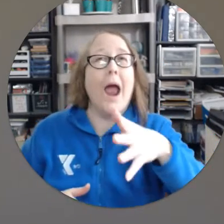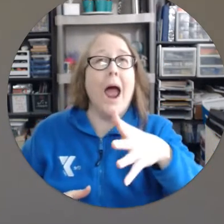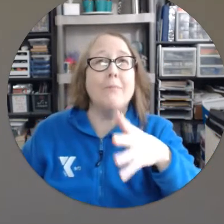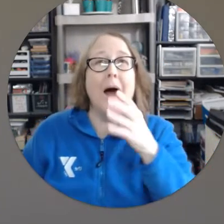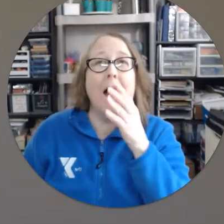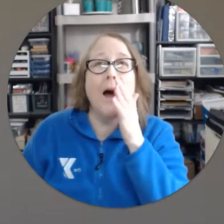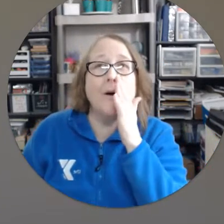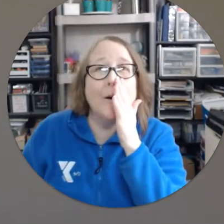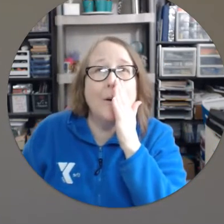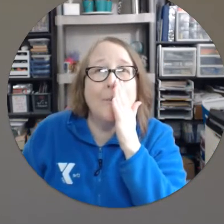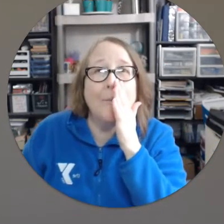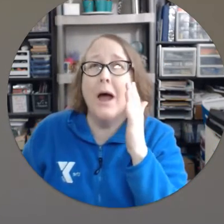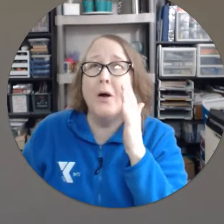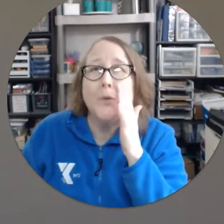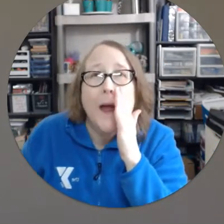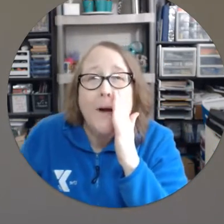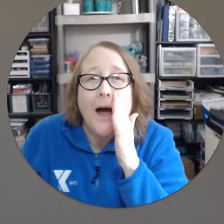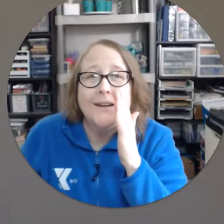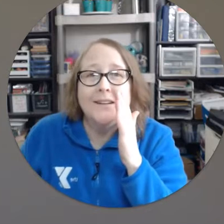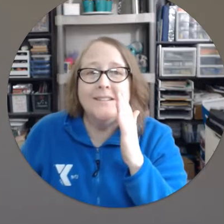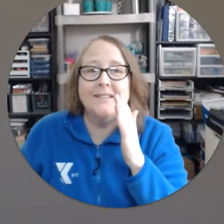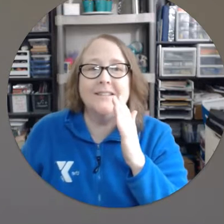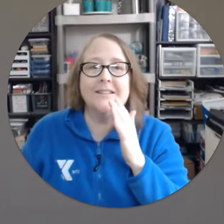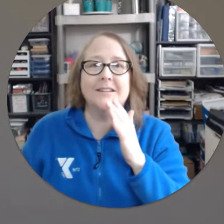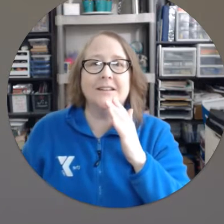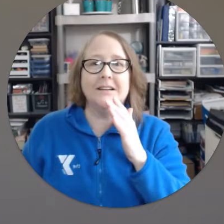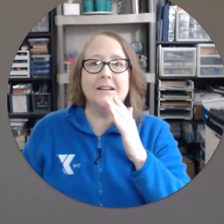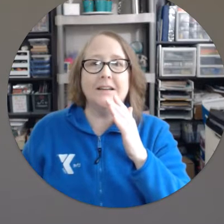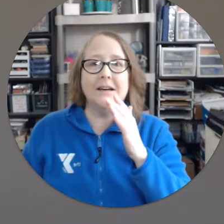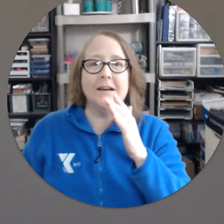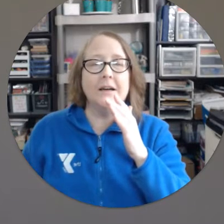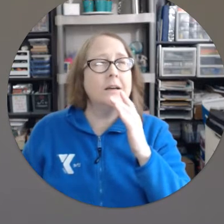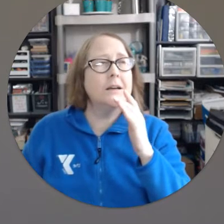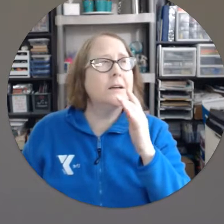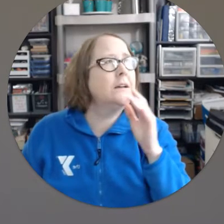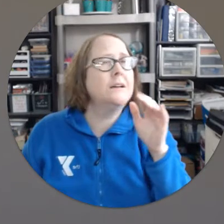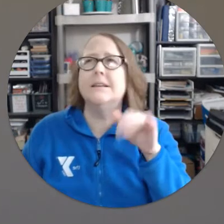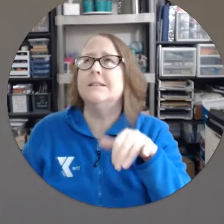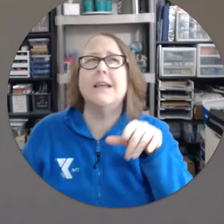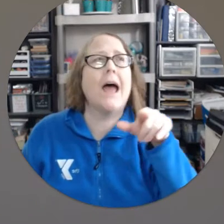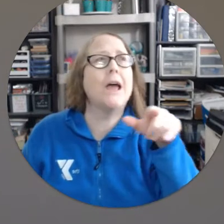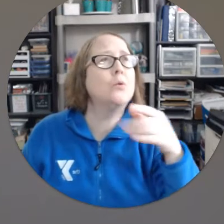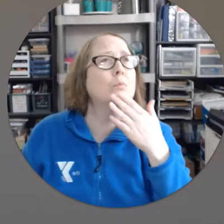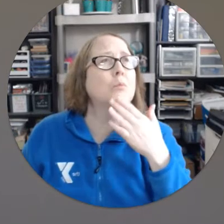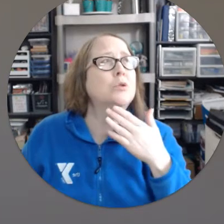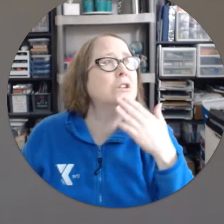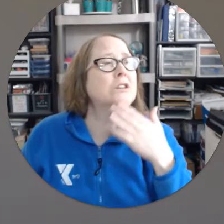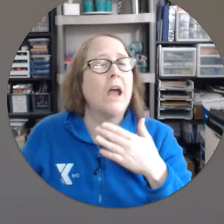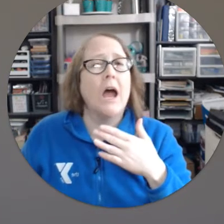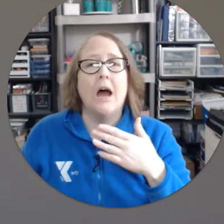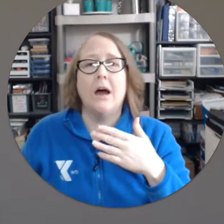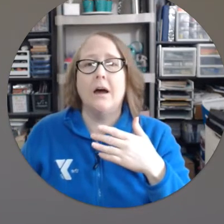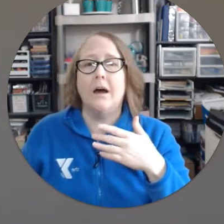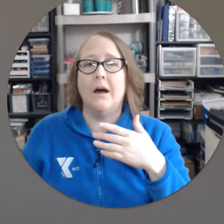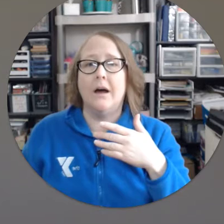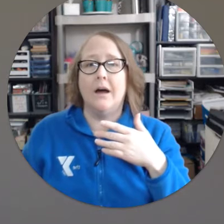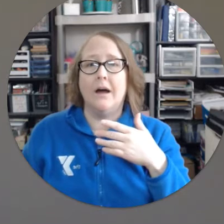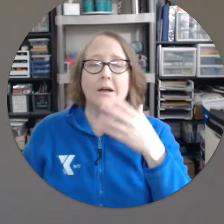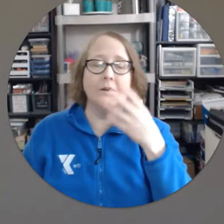whispered. "Grandma, is that you, pussycat?" she answered in